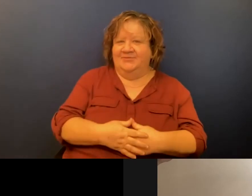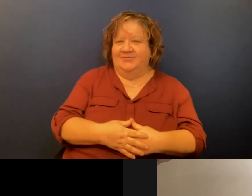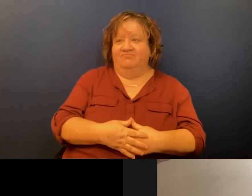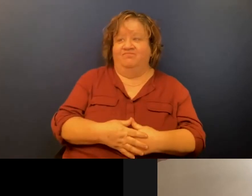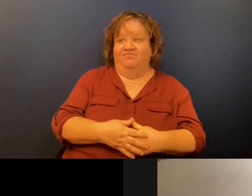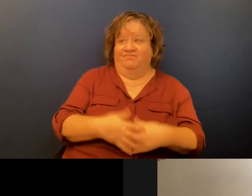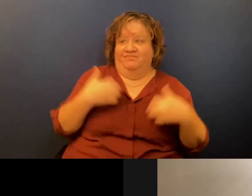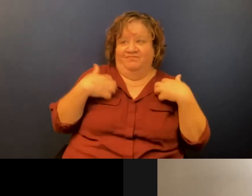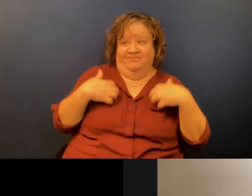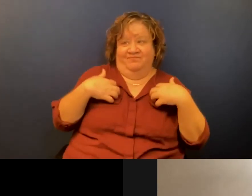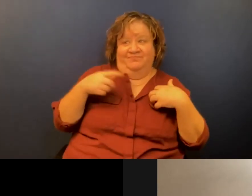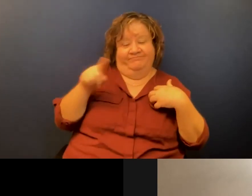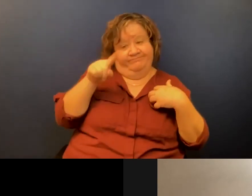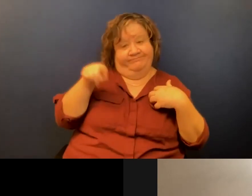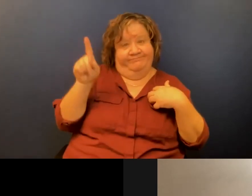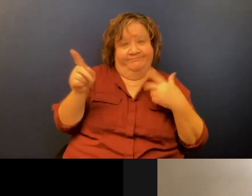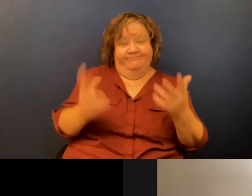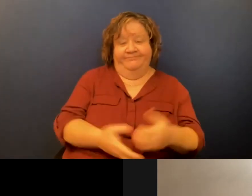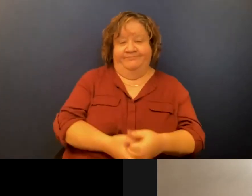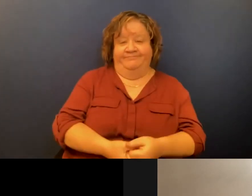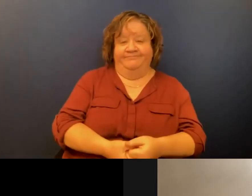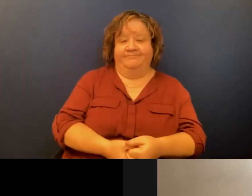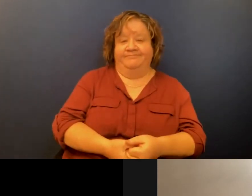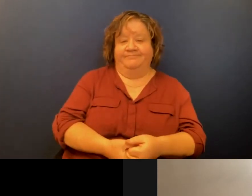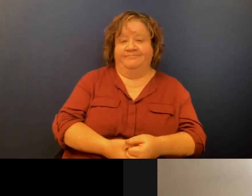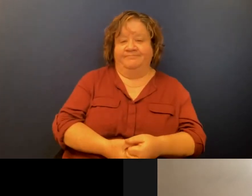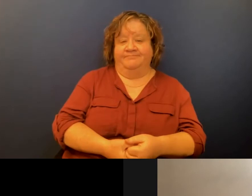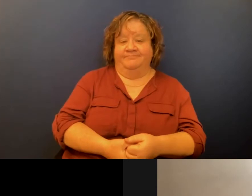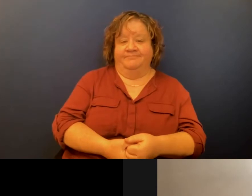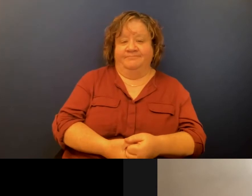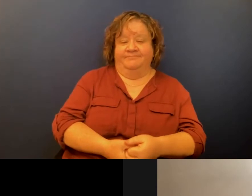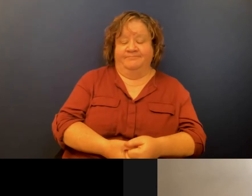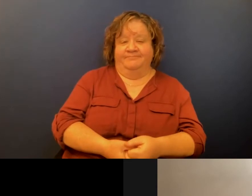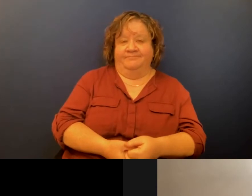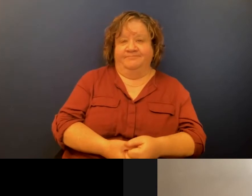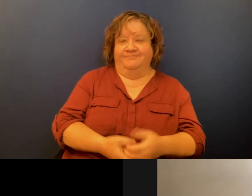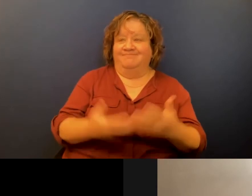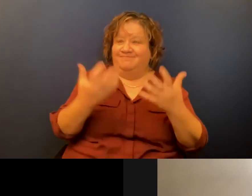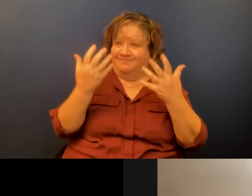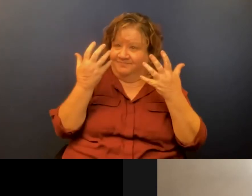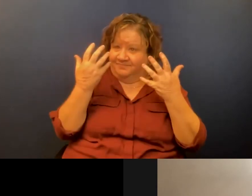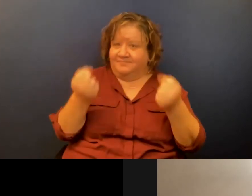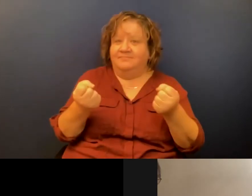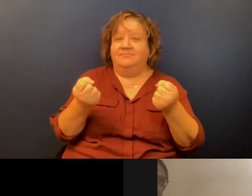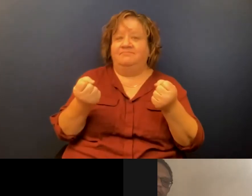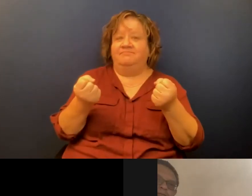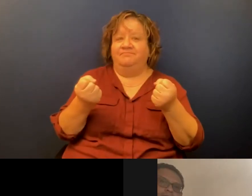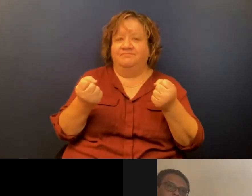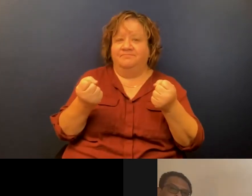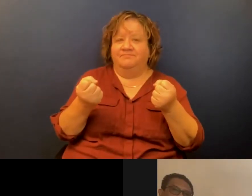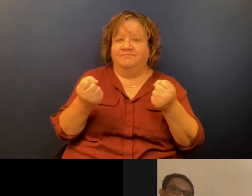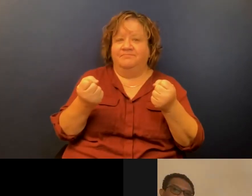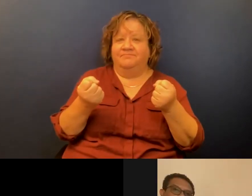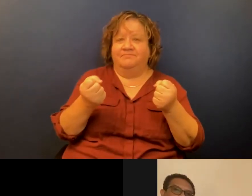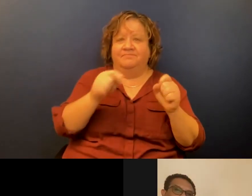or infrastructure, physical infrastructure that is to carry out recreational activities, cultural